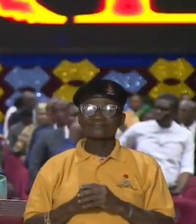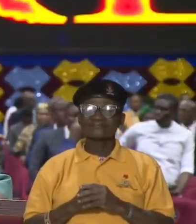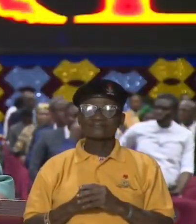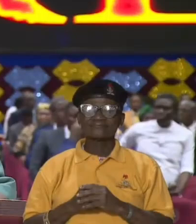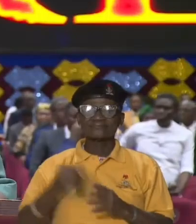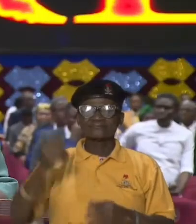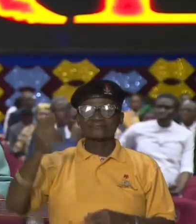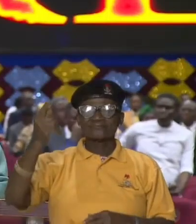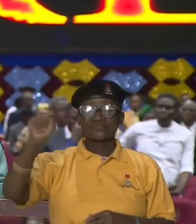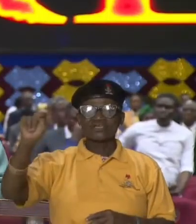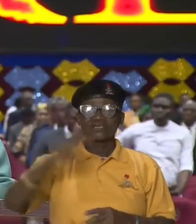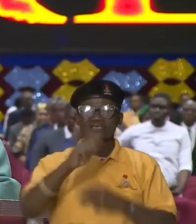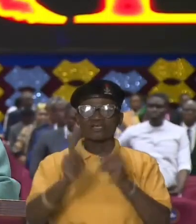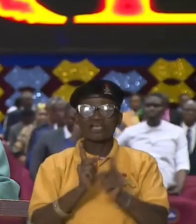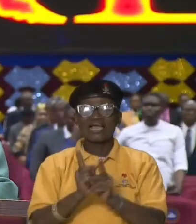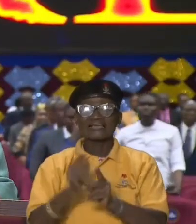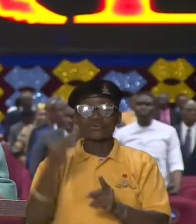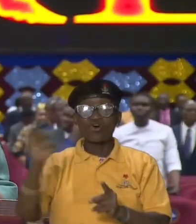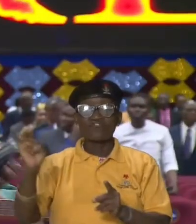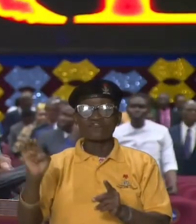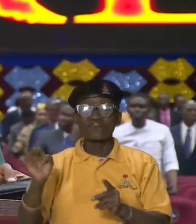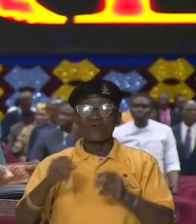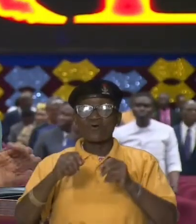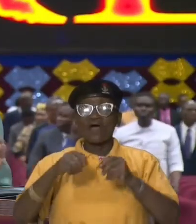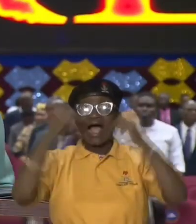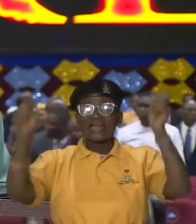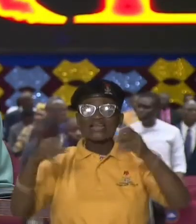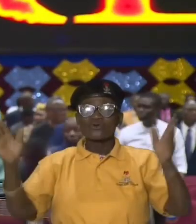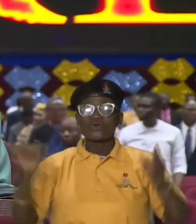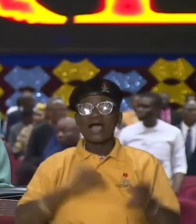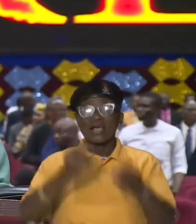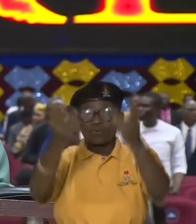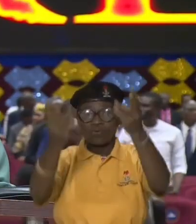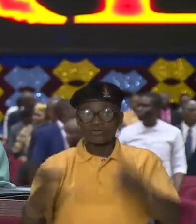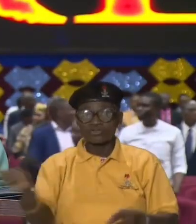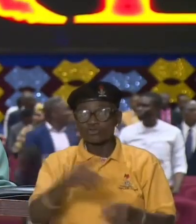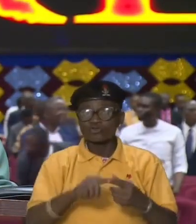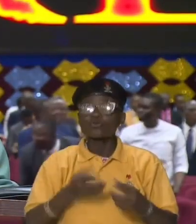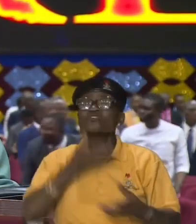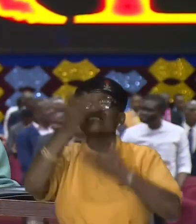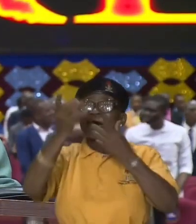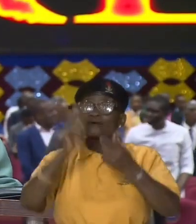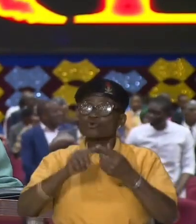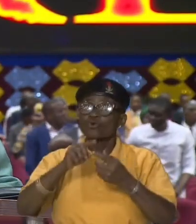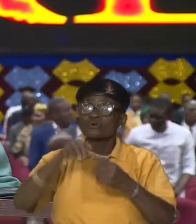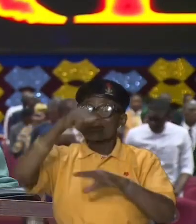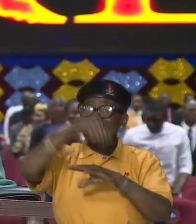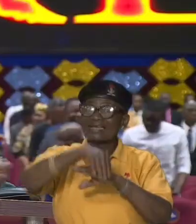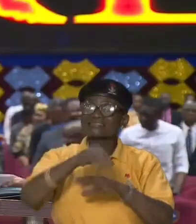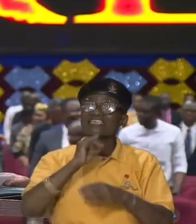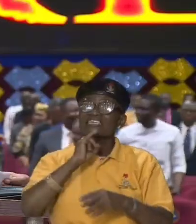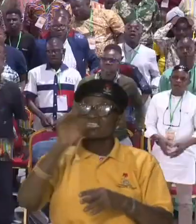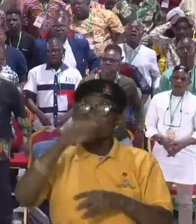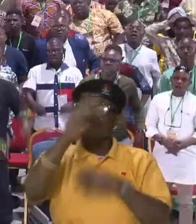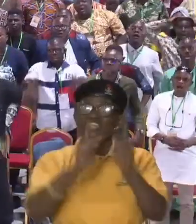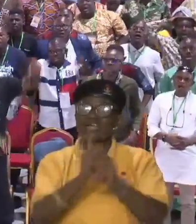The kind of hallelujah I want you to shout tonight is the kind that will bring the fire down.